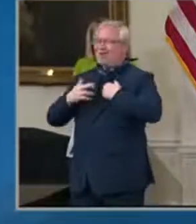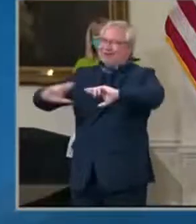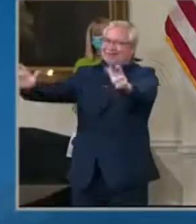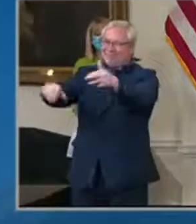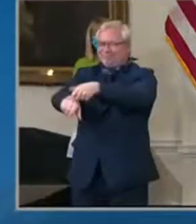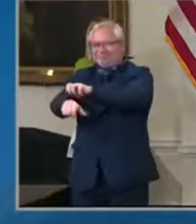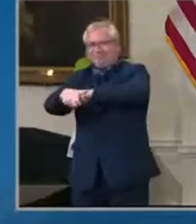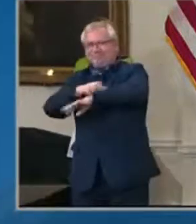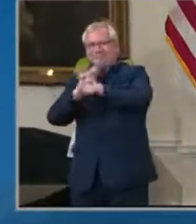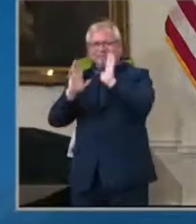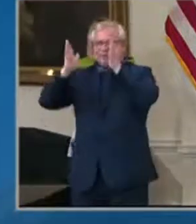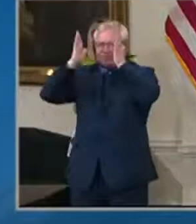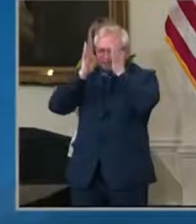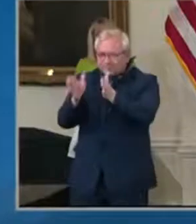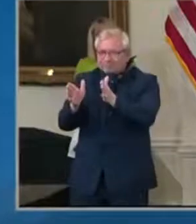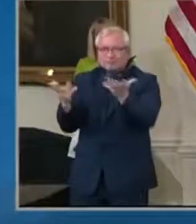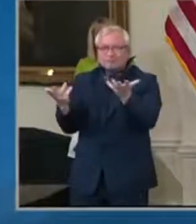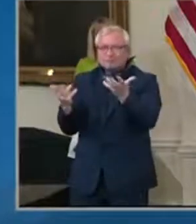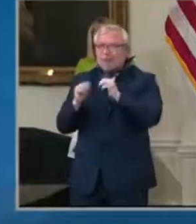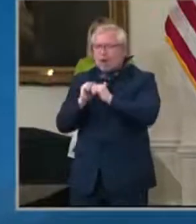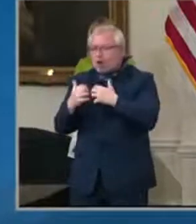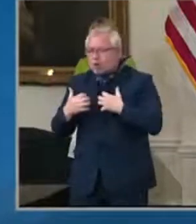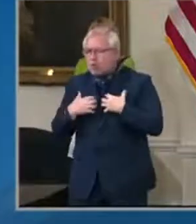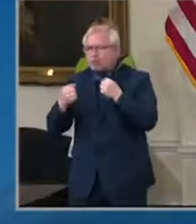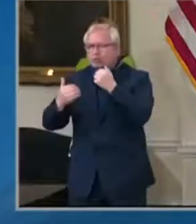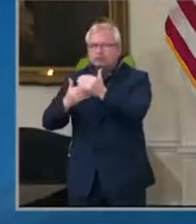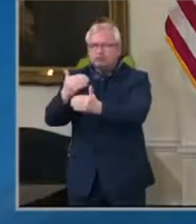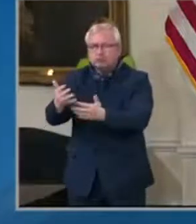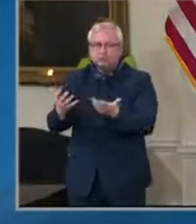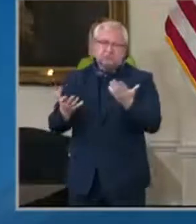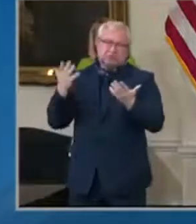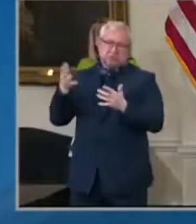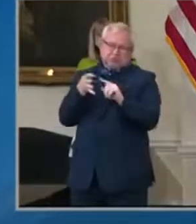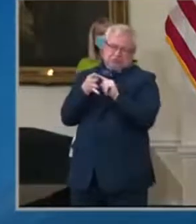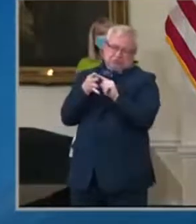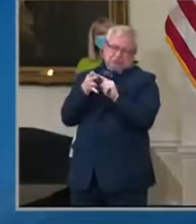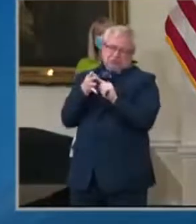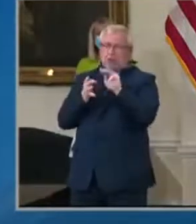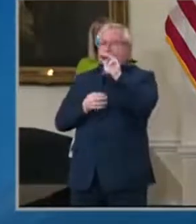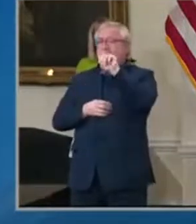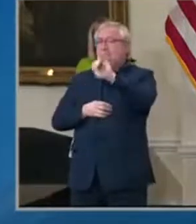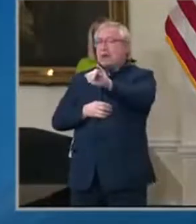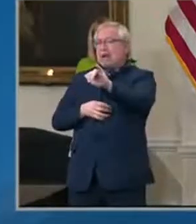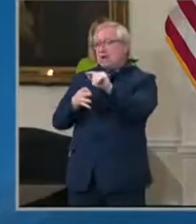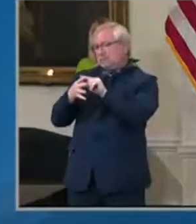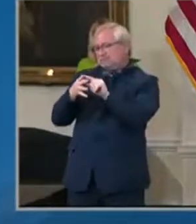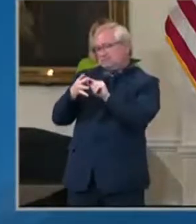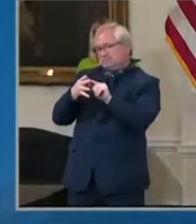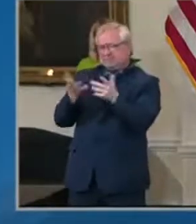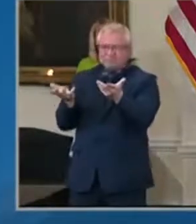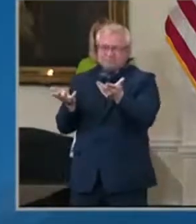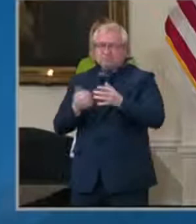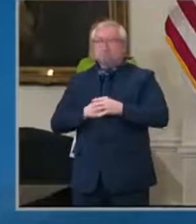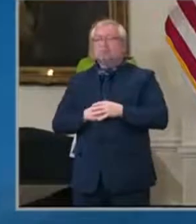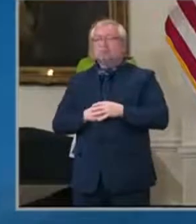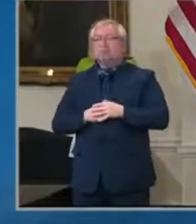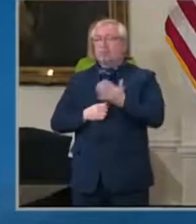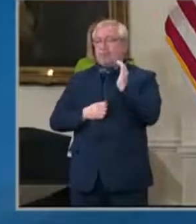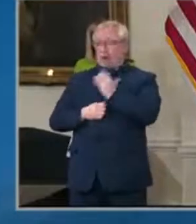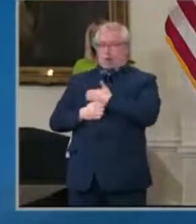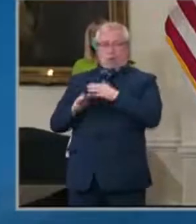recovery in early May. Our Maryland Strong roadmap to recovery has 3